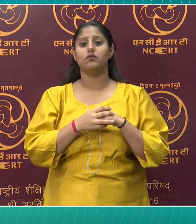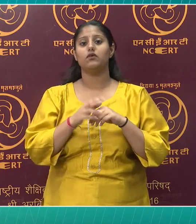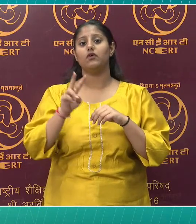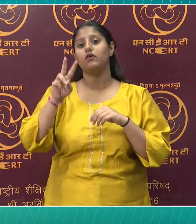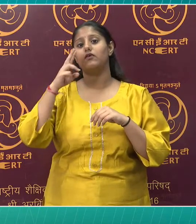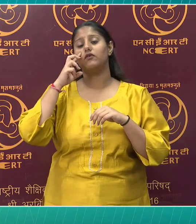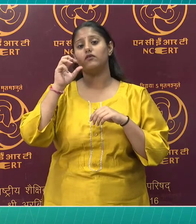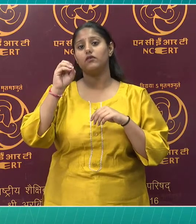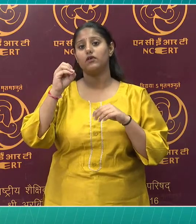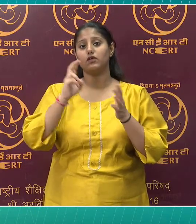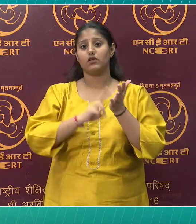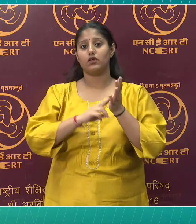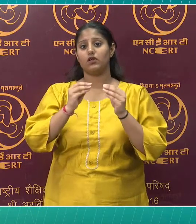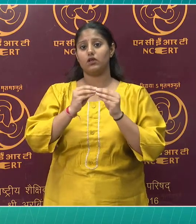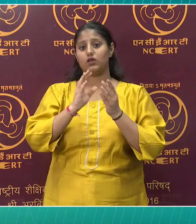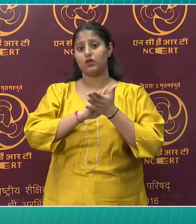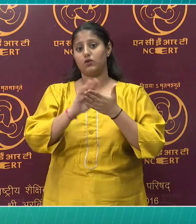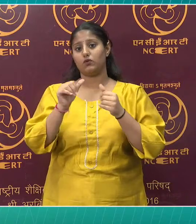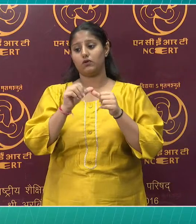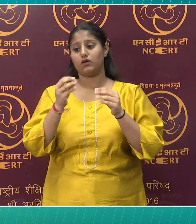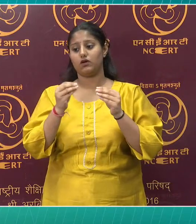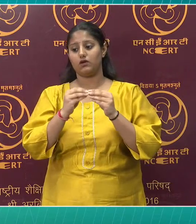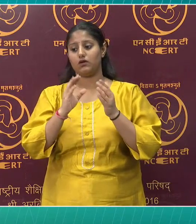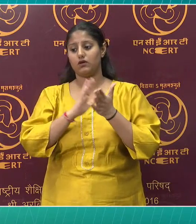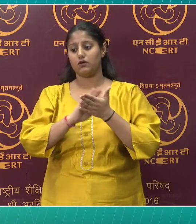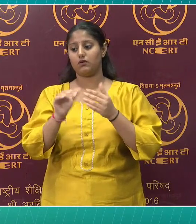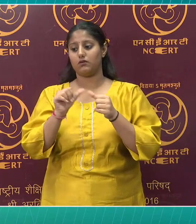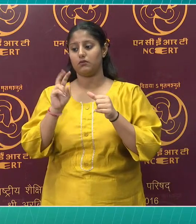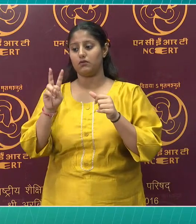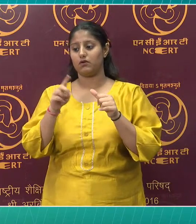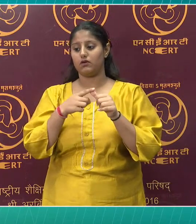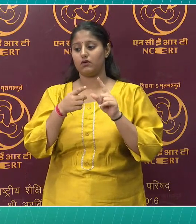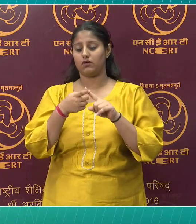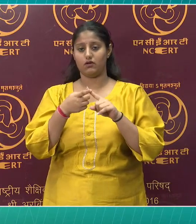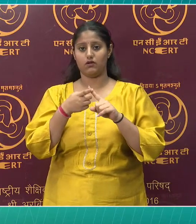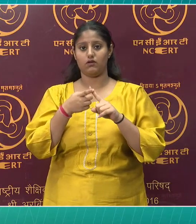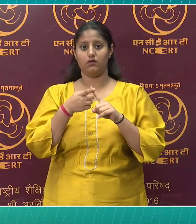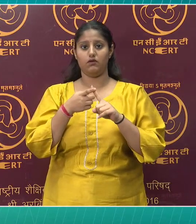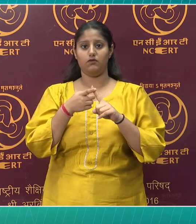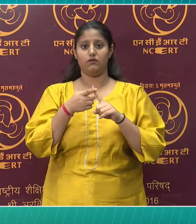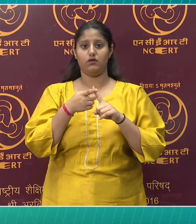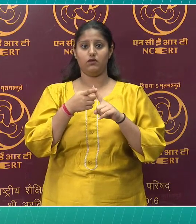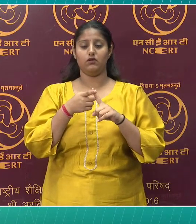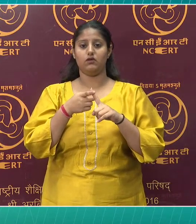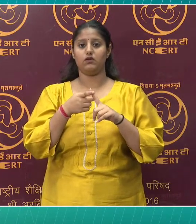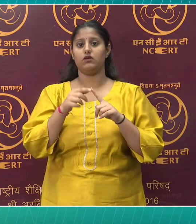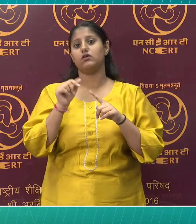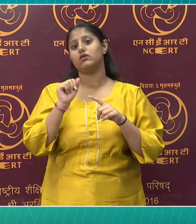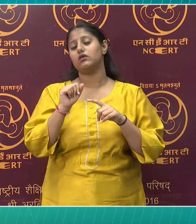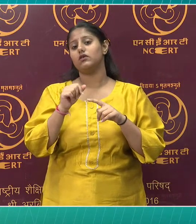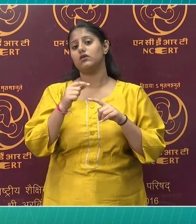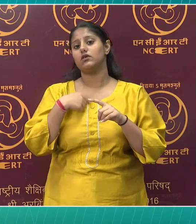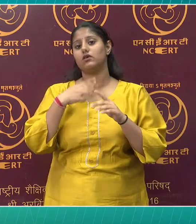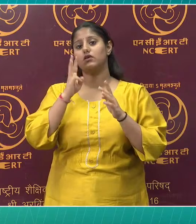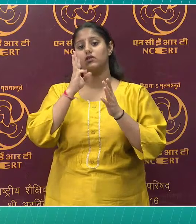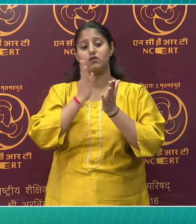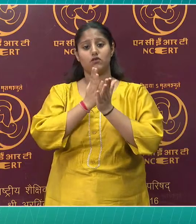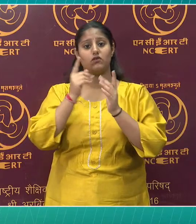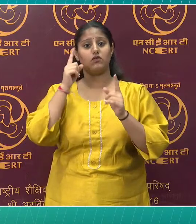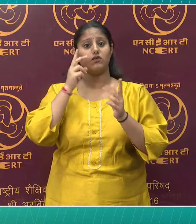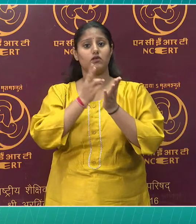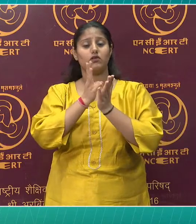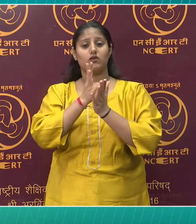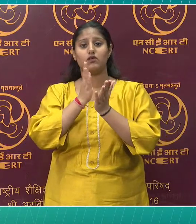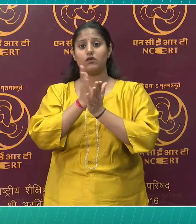Bhave also talked about three foundations of learning. He right. said the three foundations should be